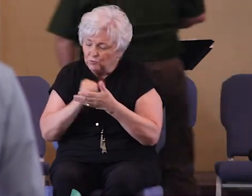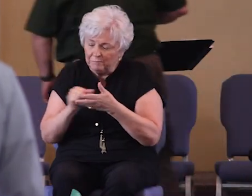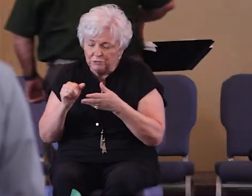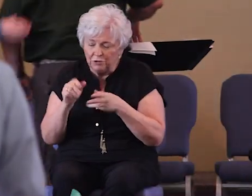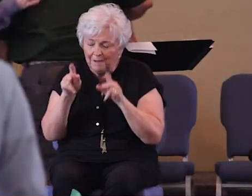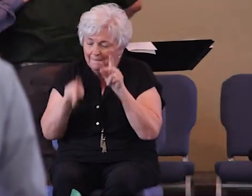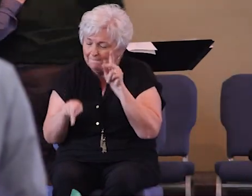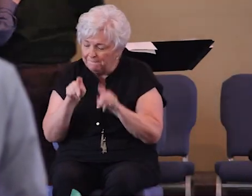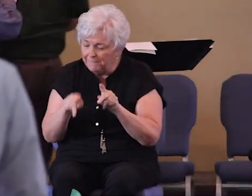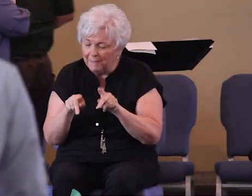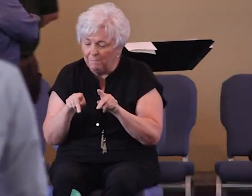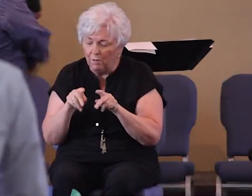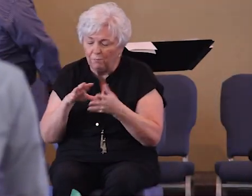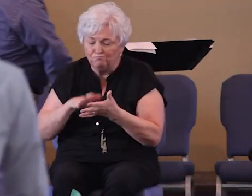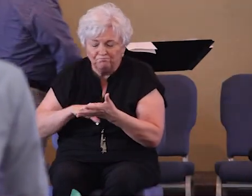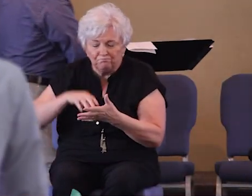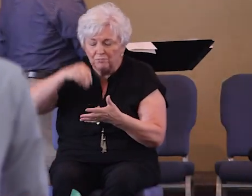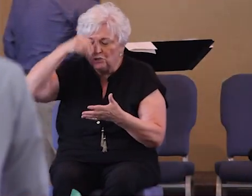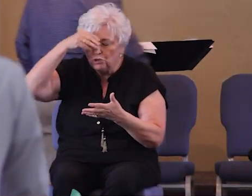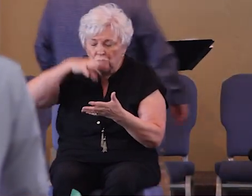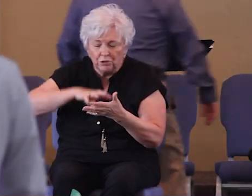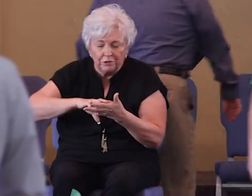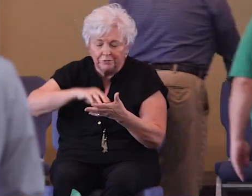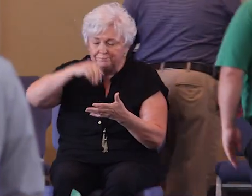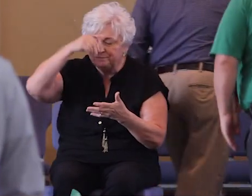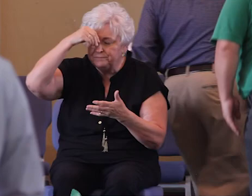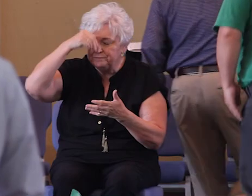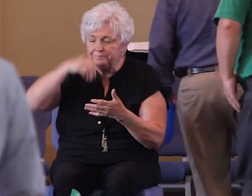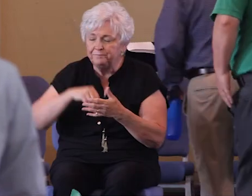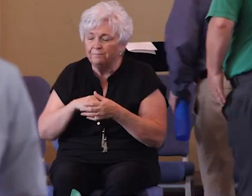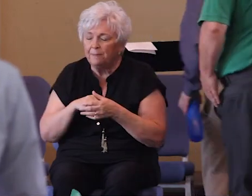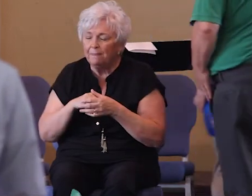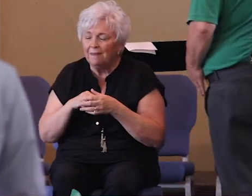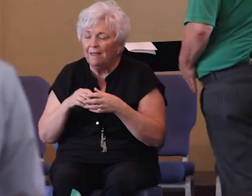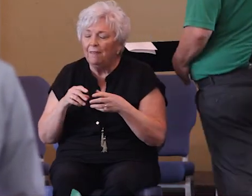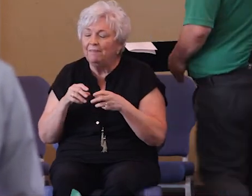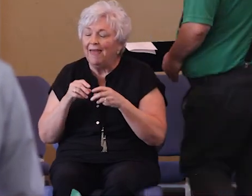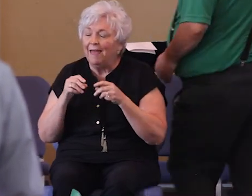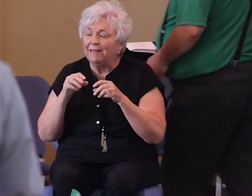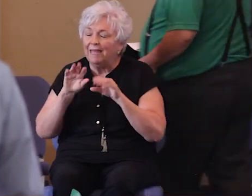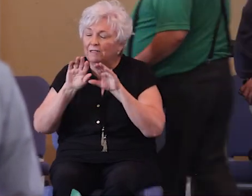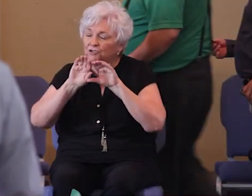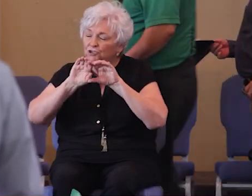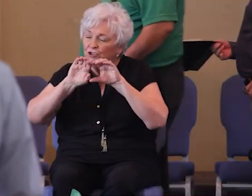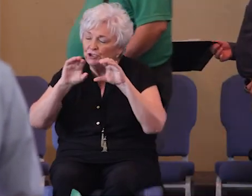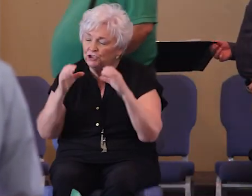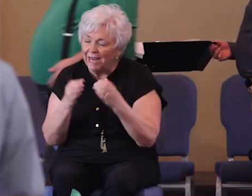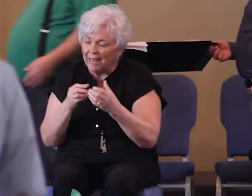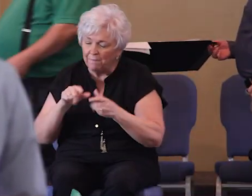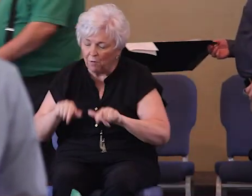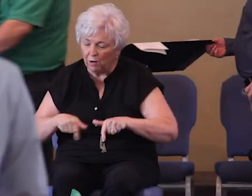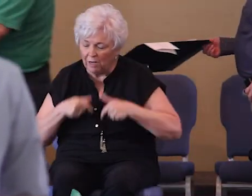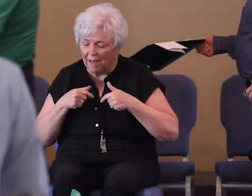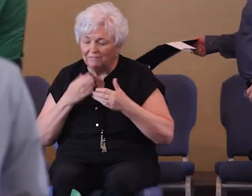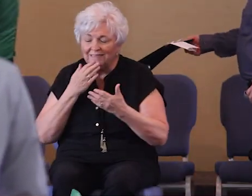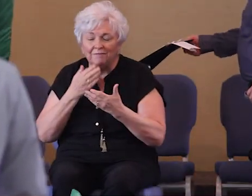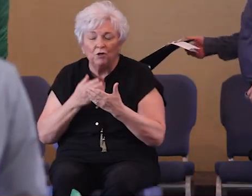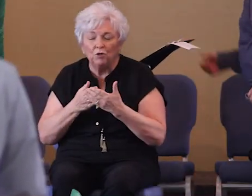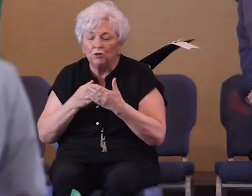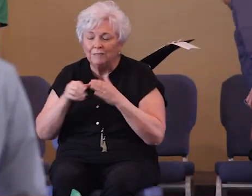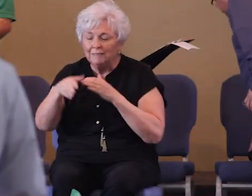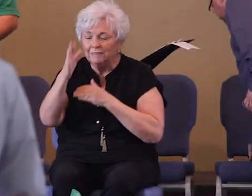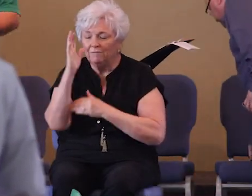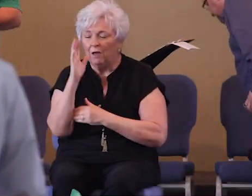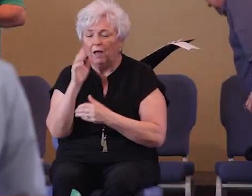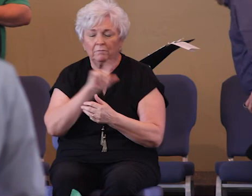that we can learn things from, that we could take things from, that literally can shape our lives in the goodness of God.